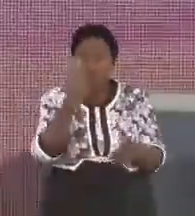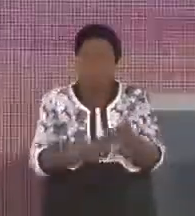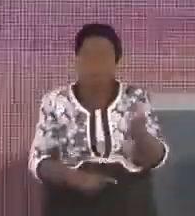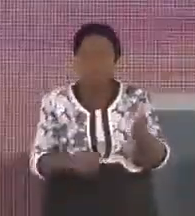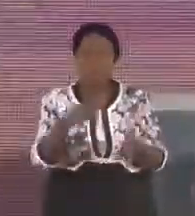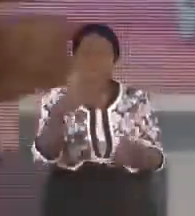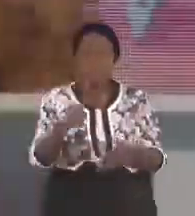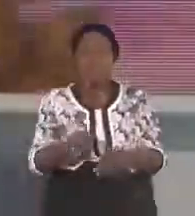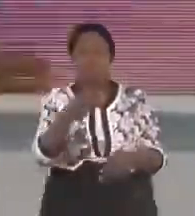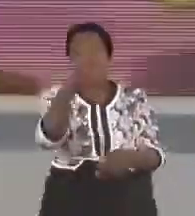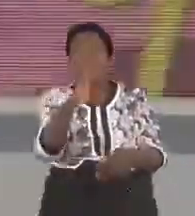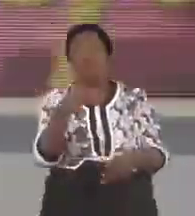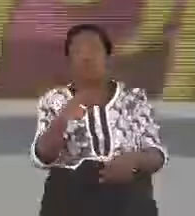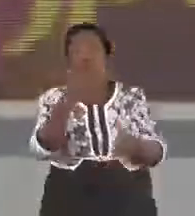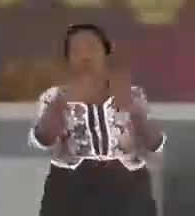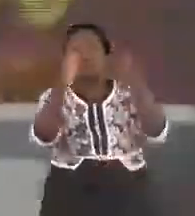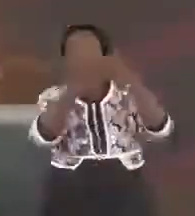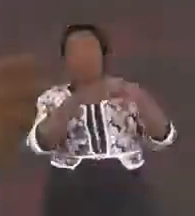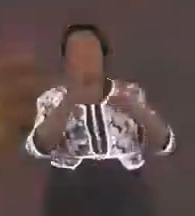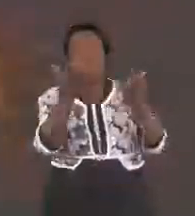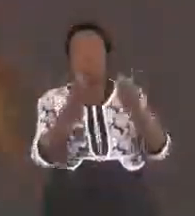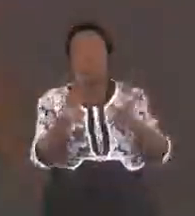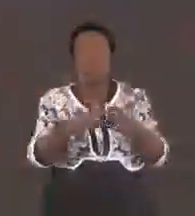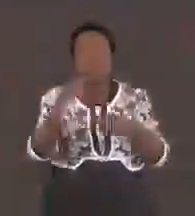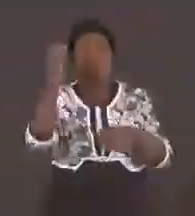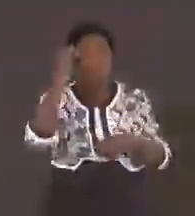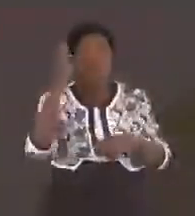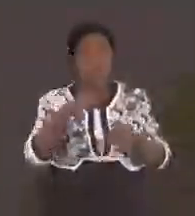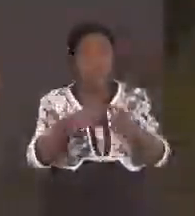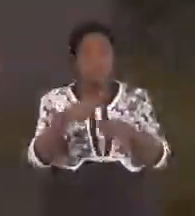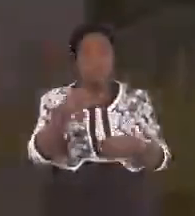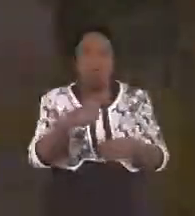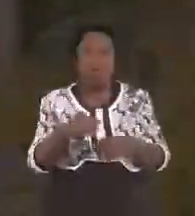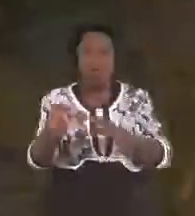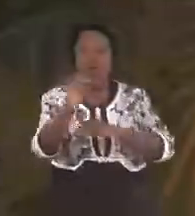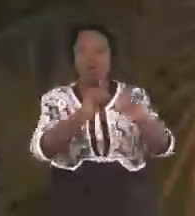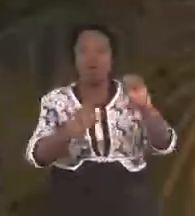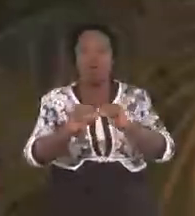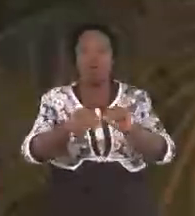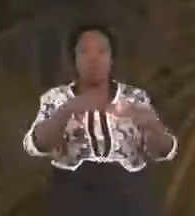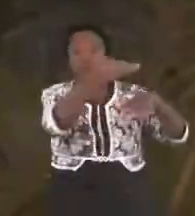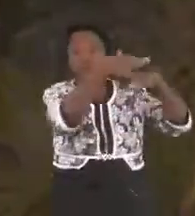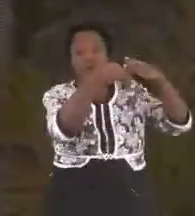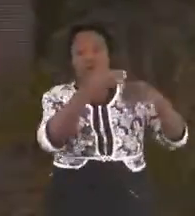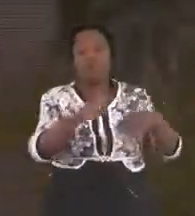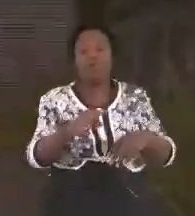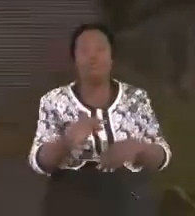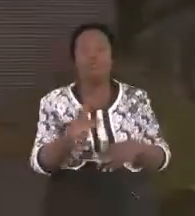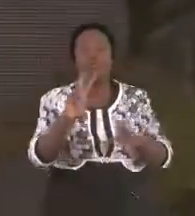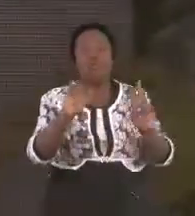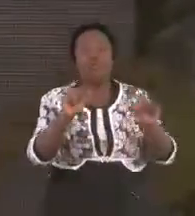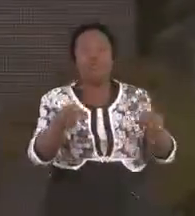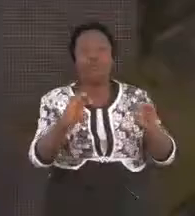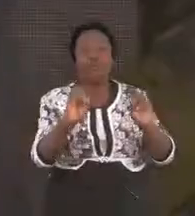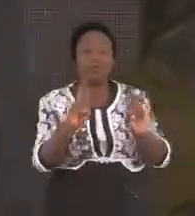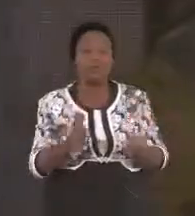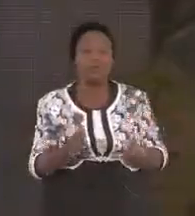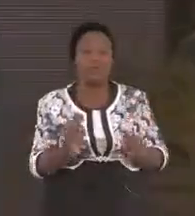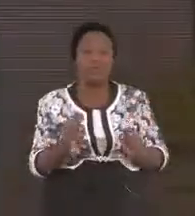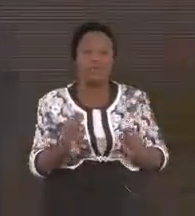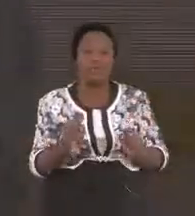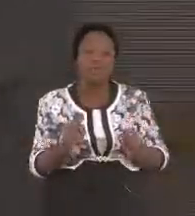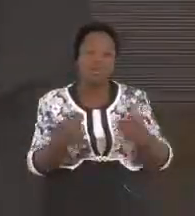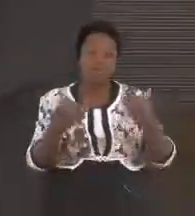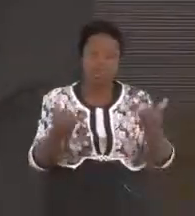to hear. And he said, O generation of vipers. By the way, do you remember? We just